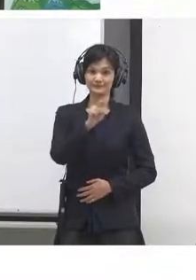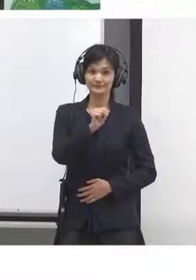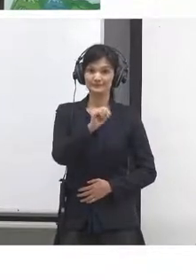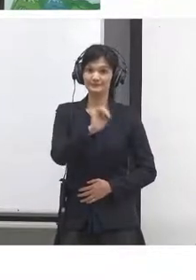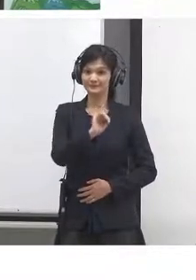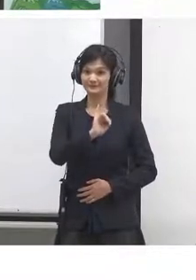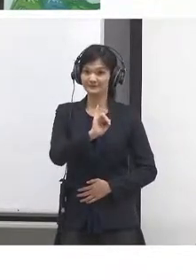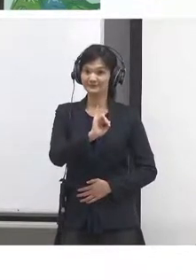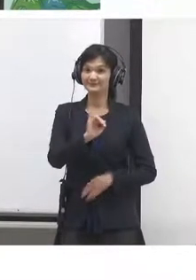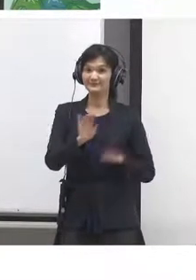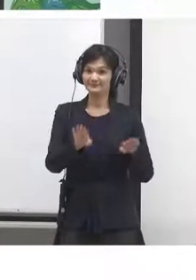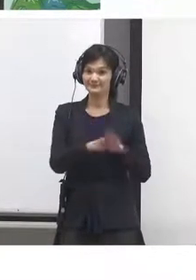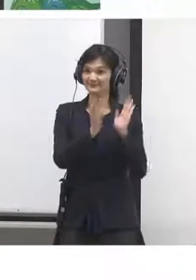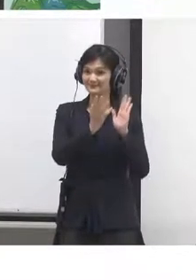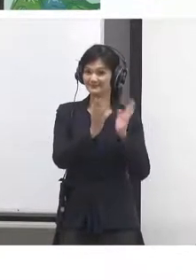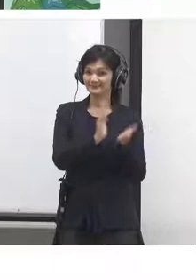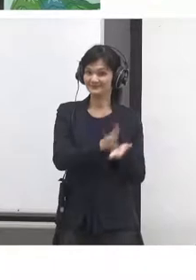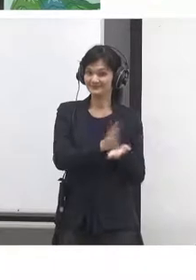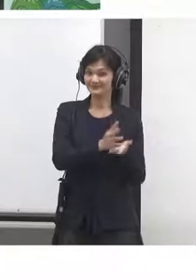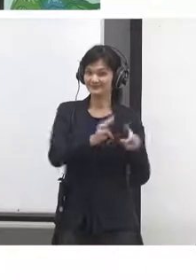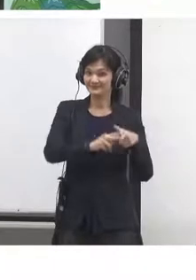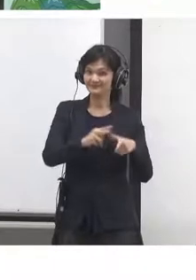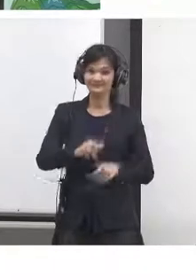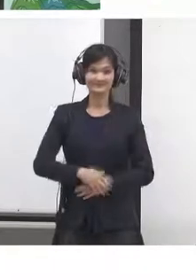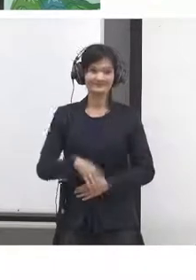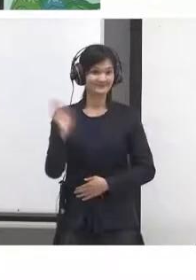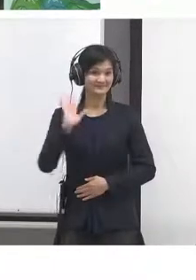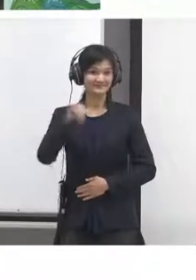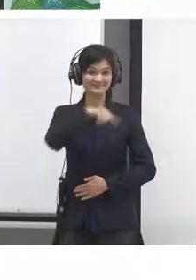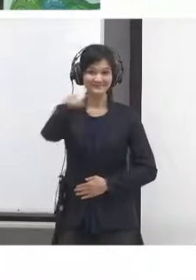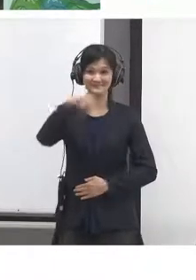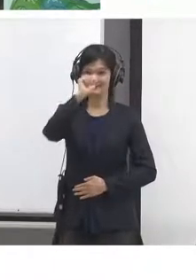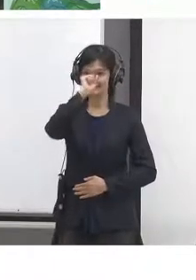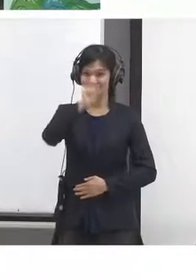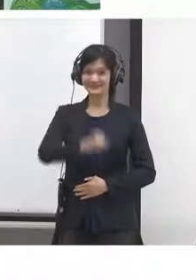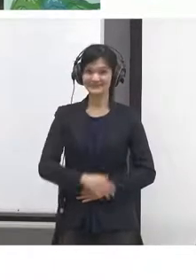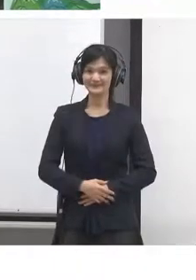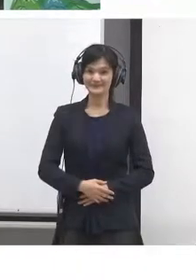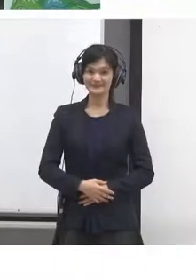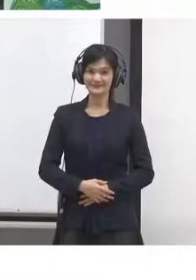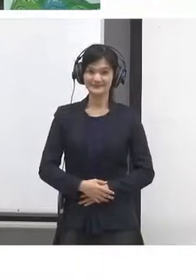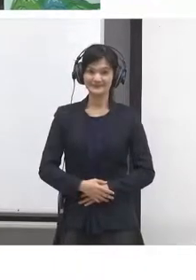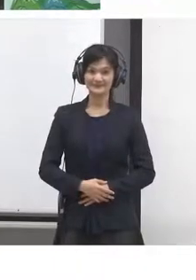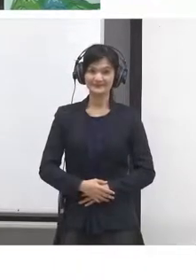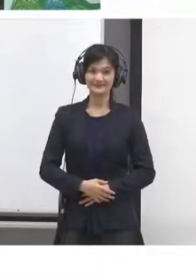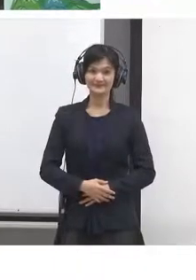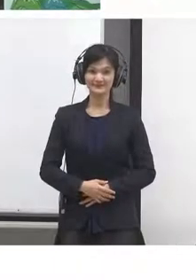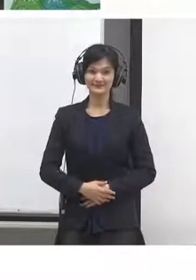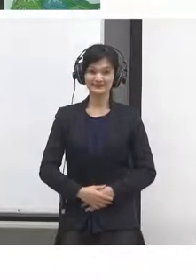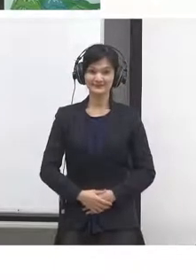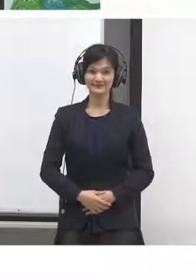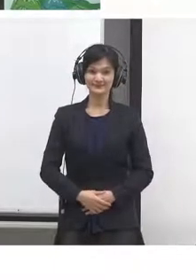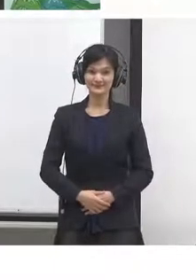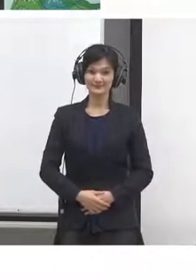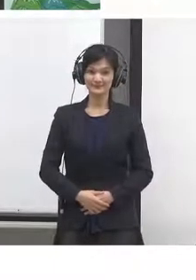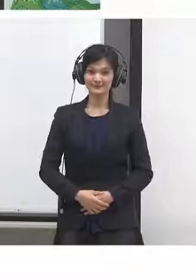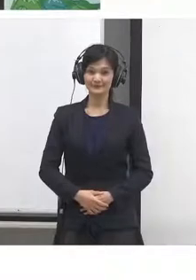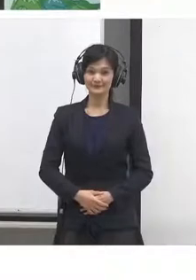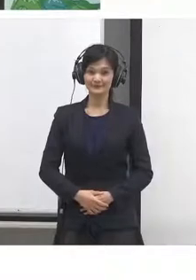Mami-san. Yeah. Hi, good morning. So I will add